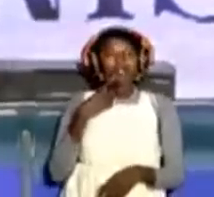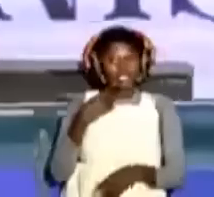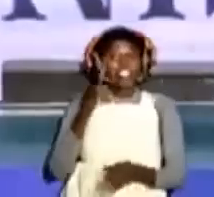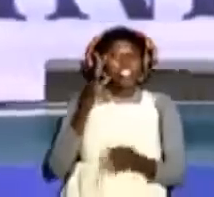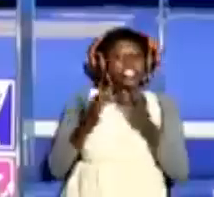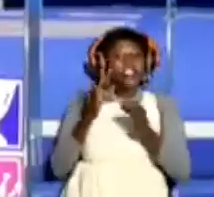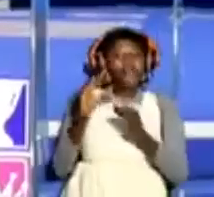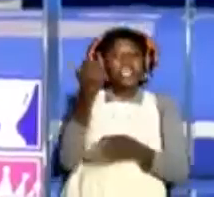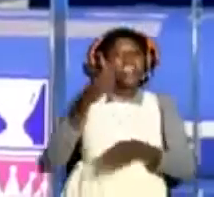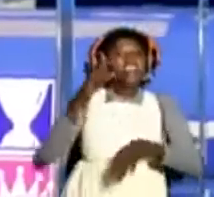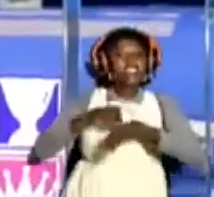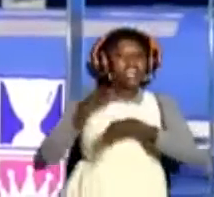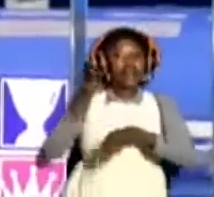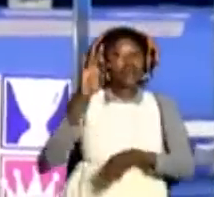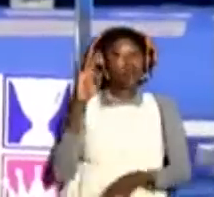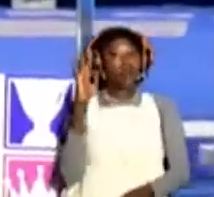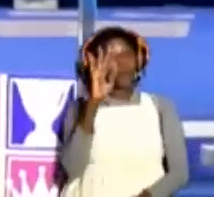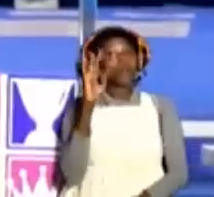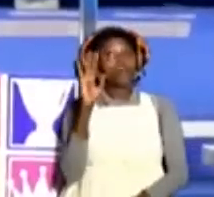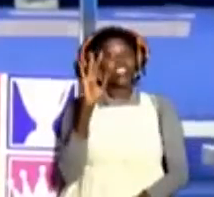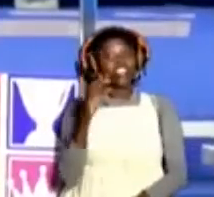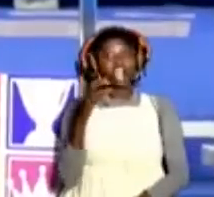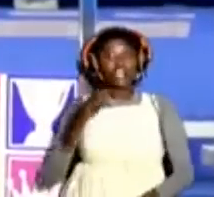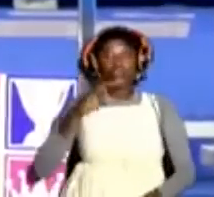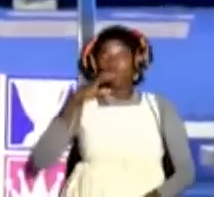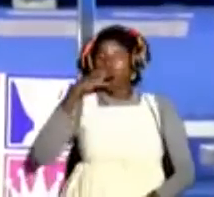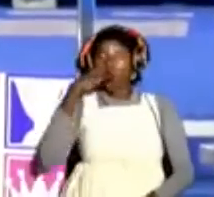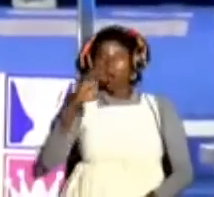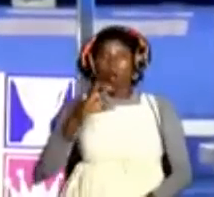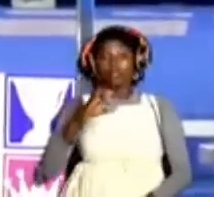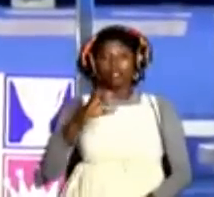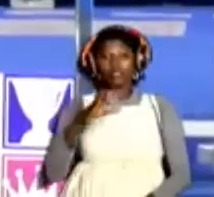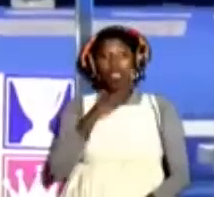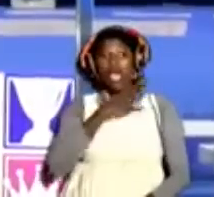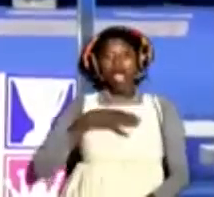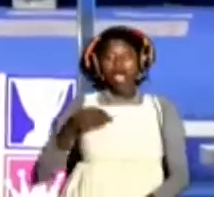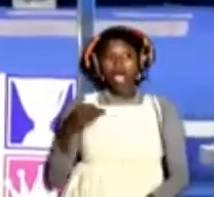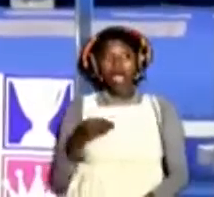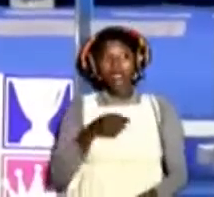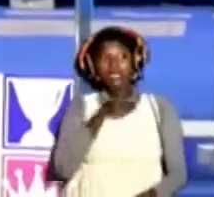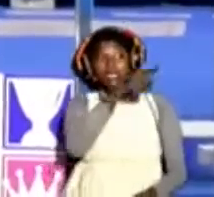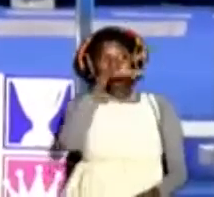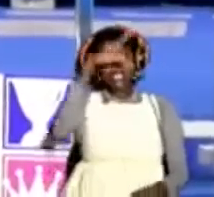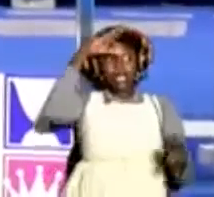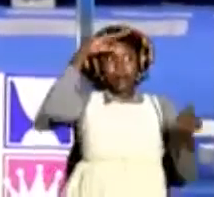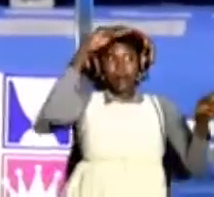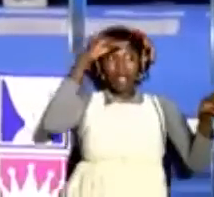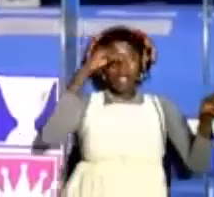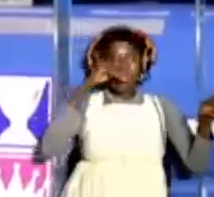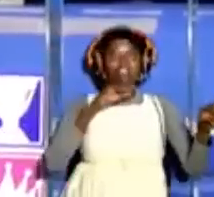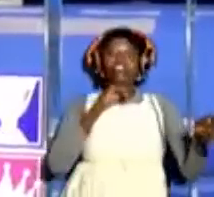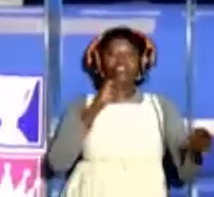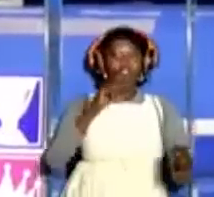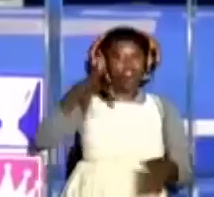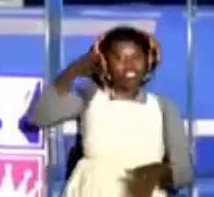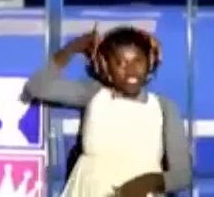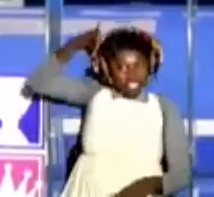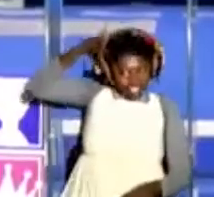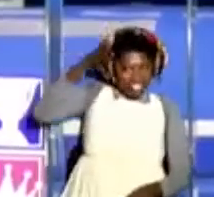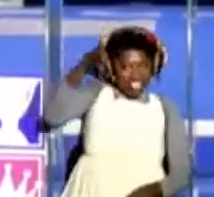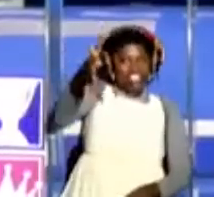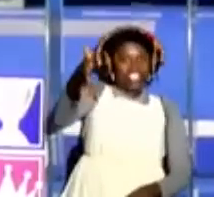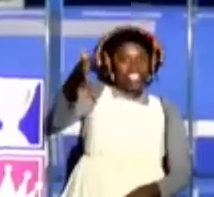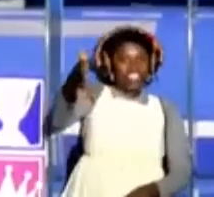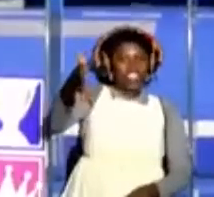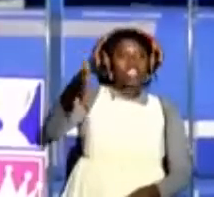If anytime you preach a message and it's very hot, and the man did not come to shake hands with you